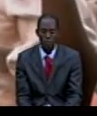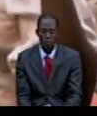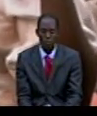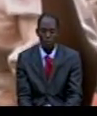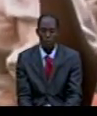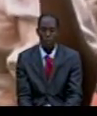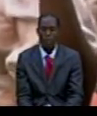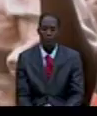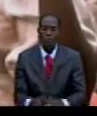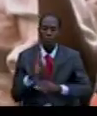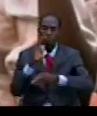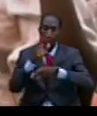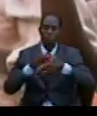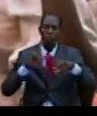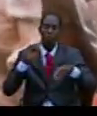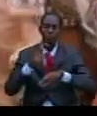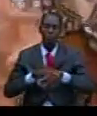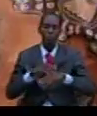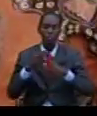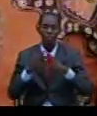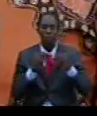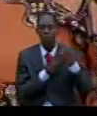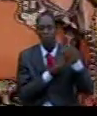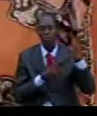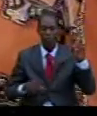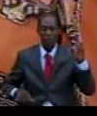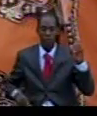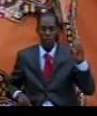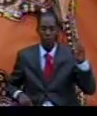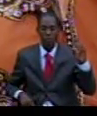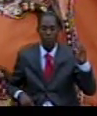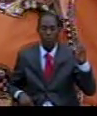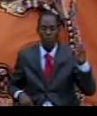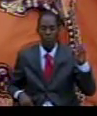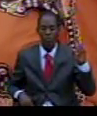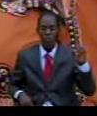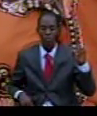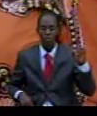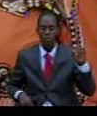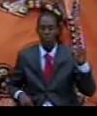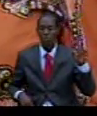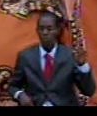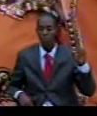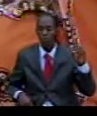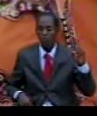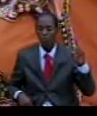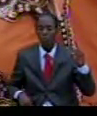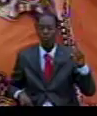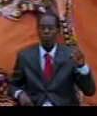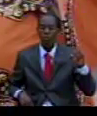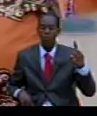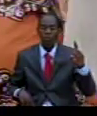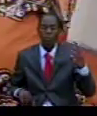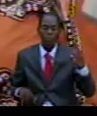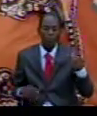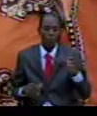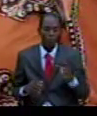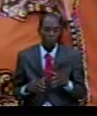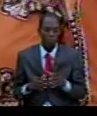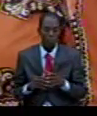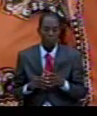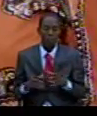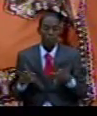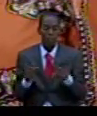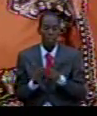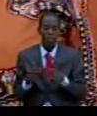Call upon the name of the Lord. Take advantage. We are united globally as we are